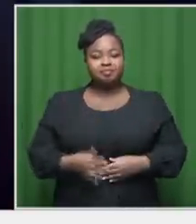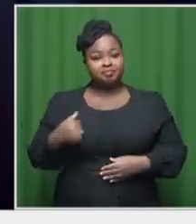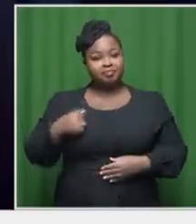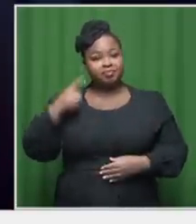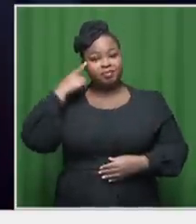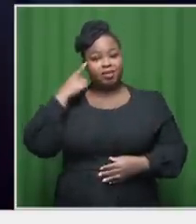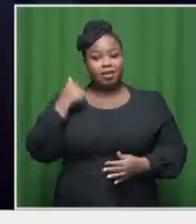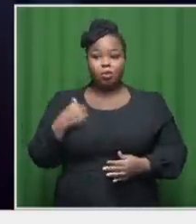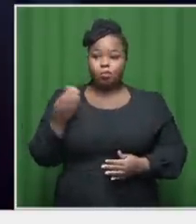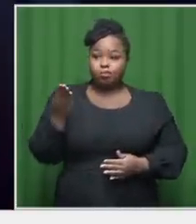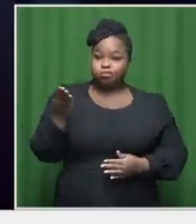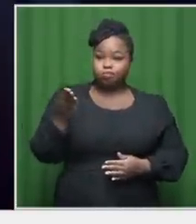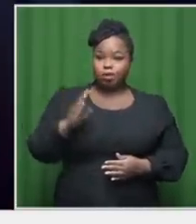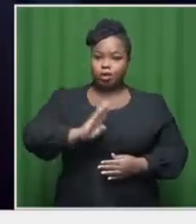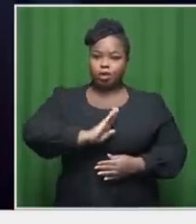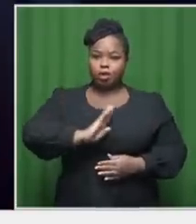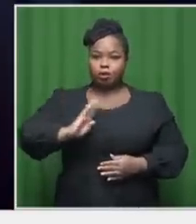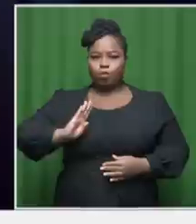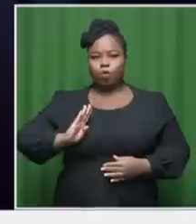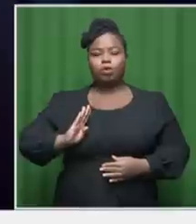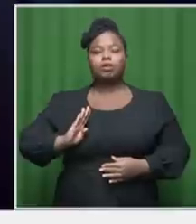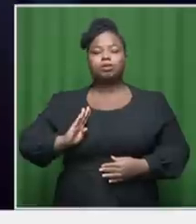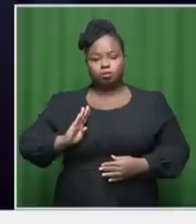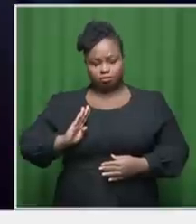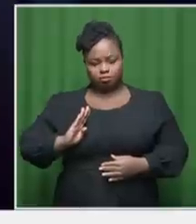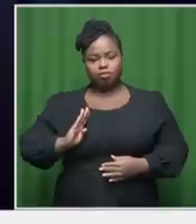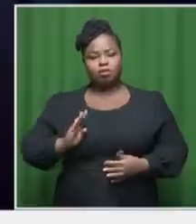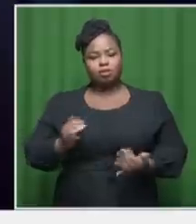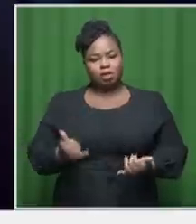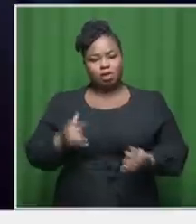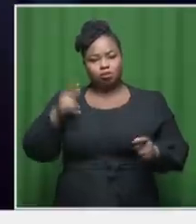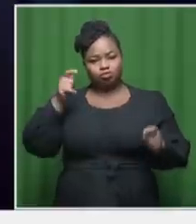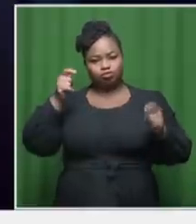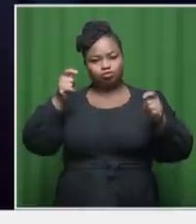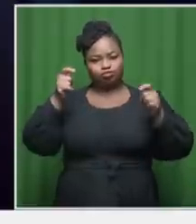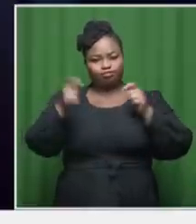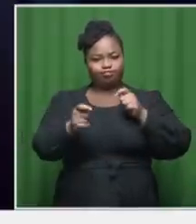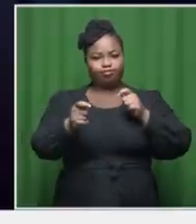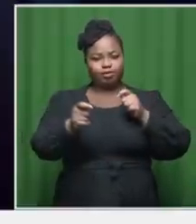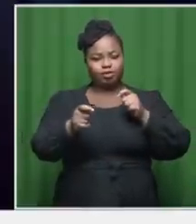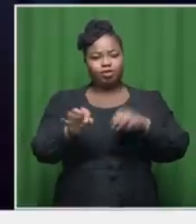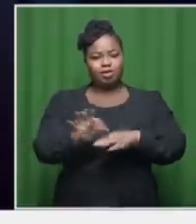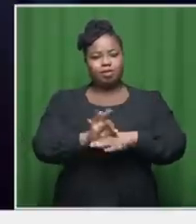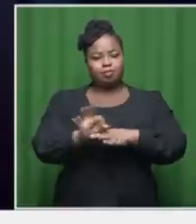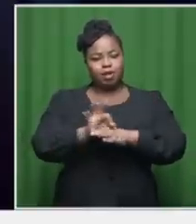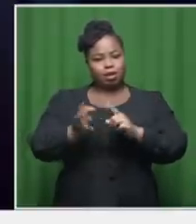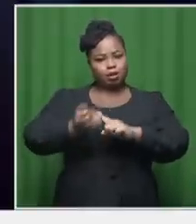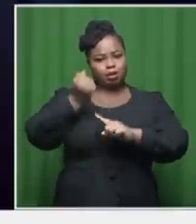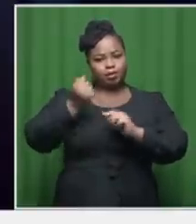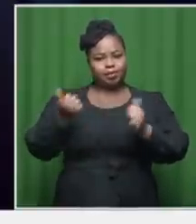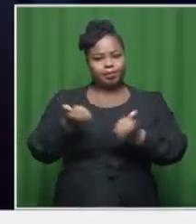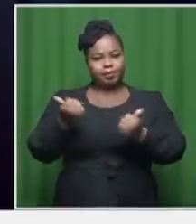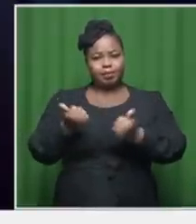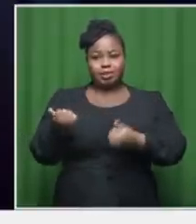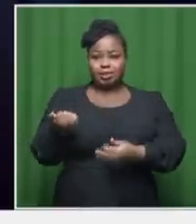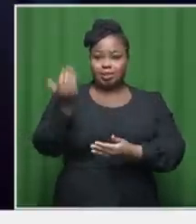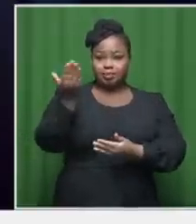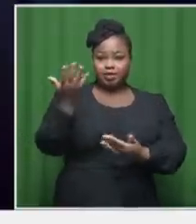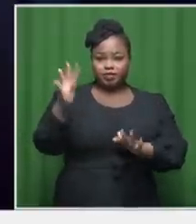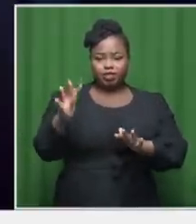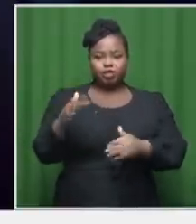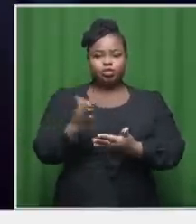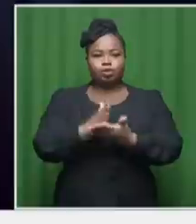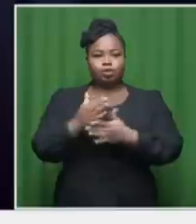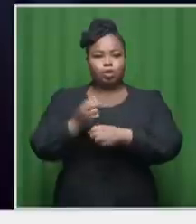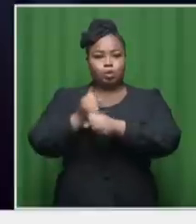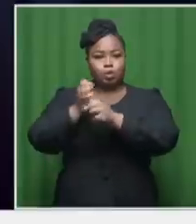current board, we have been able to refine the turnaround plan. We have submitted the turnaround plan to the